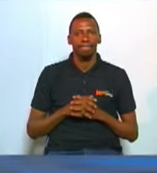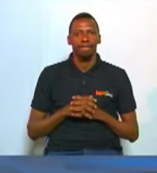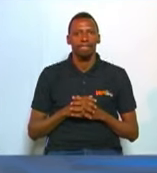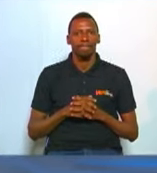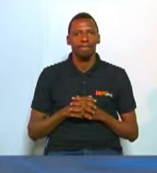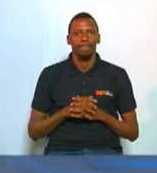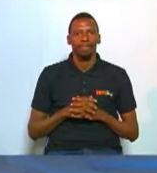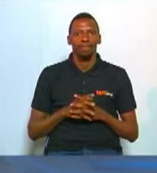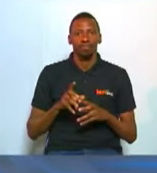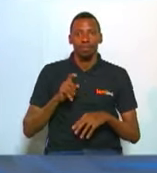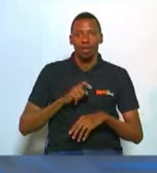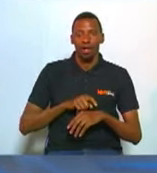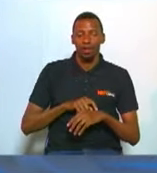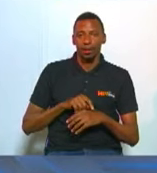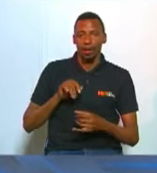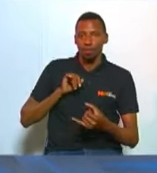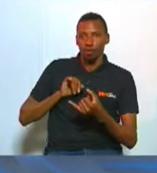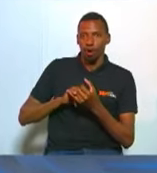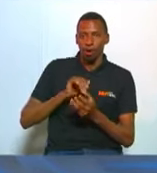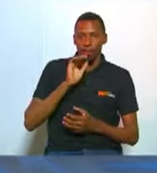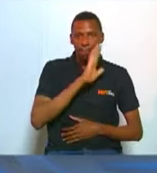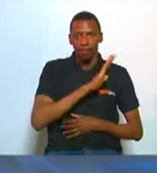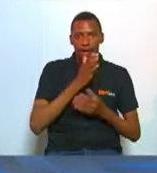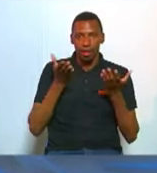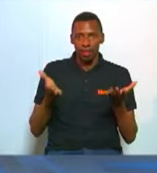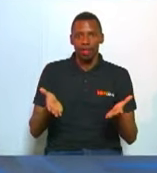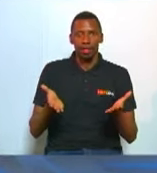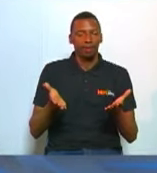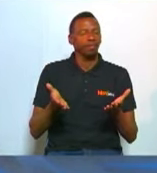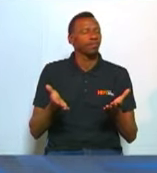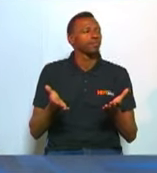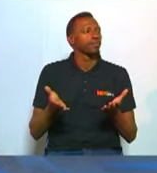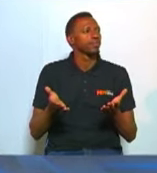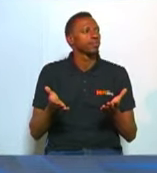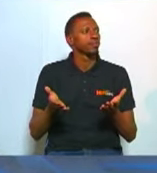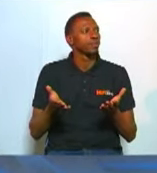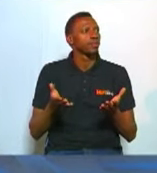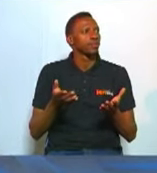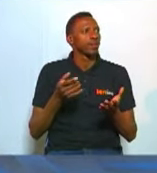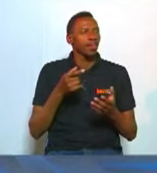When she is here, I'm more smart than ever before.